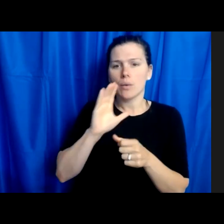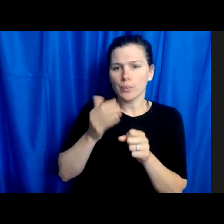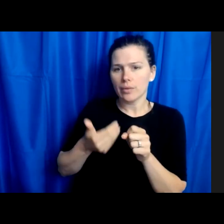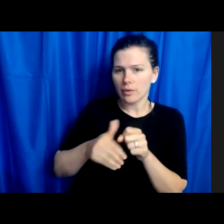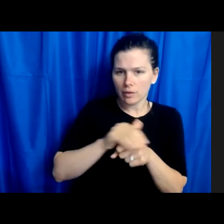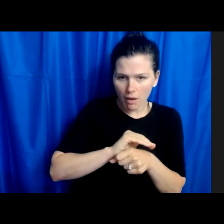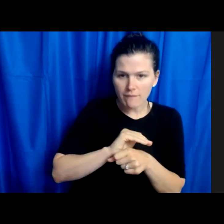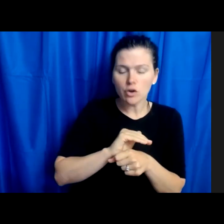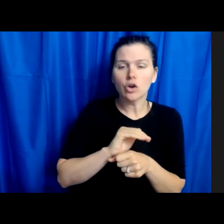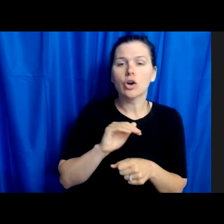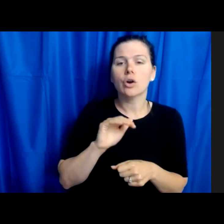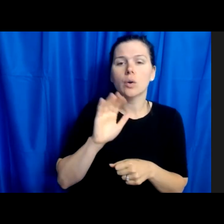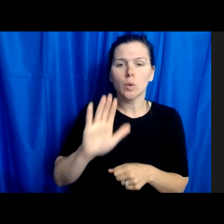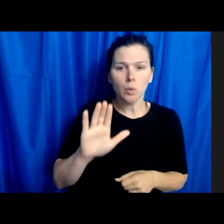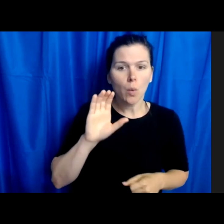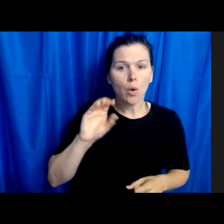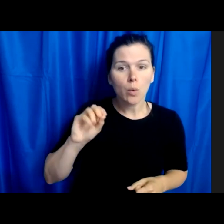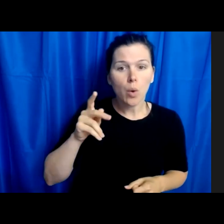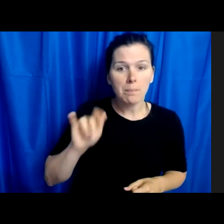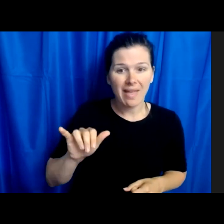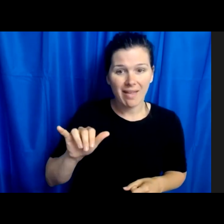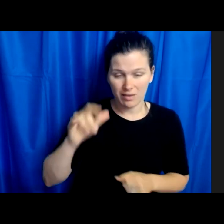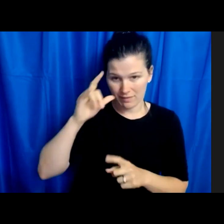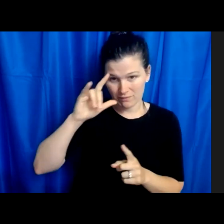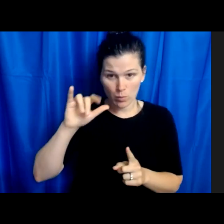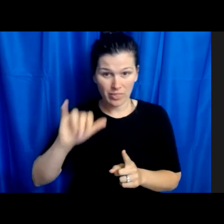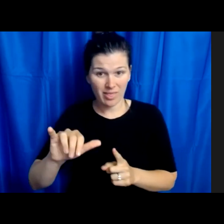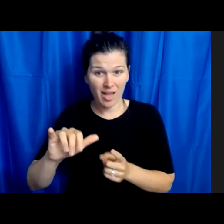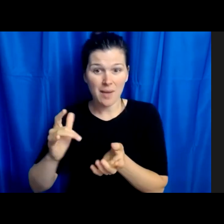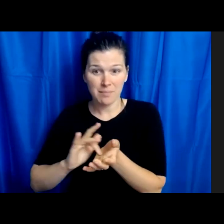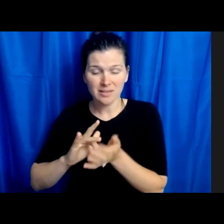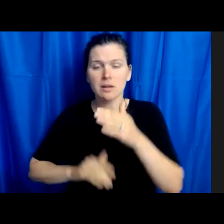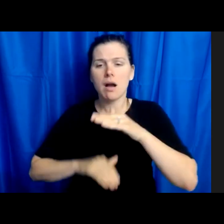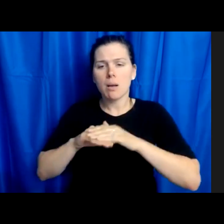your copay toward the purchase of the Narcan.